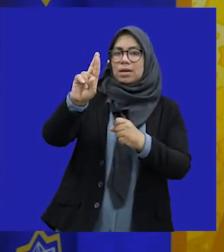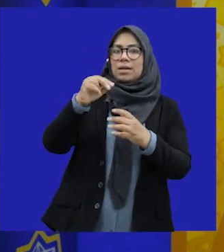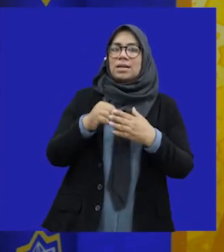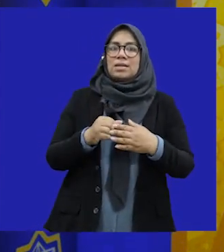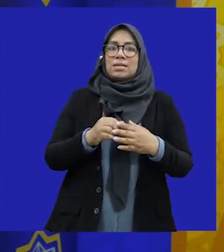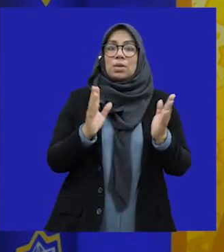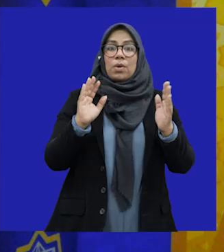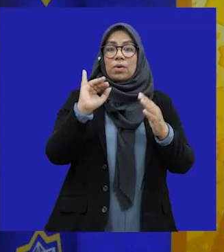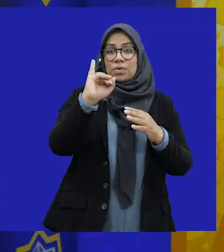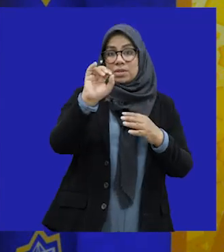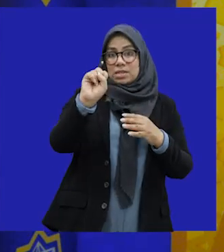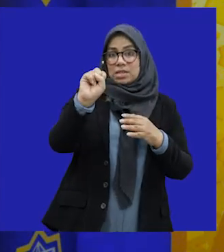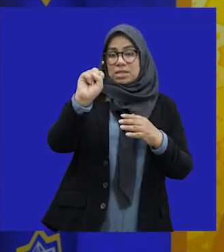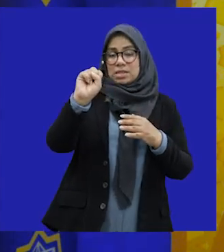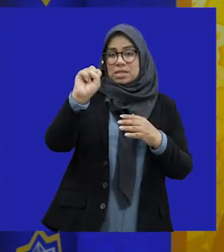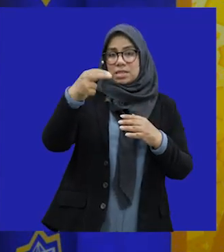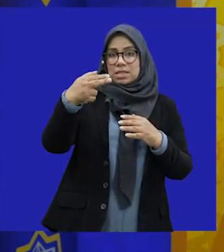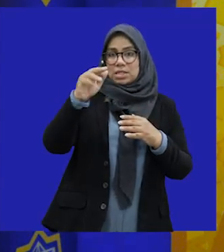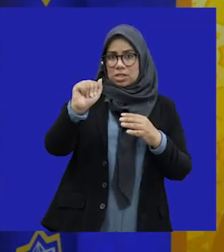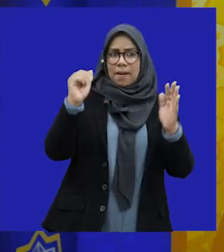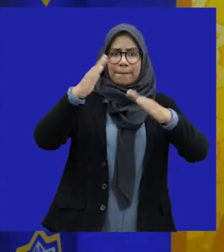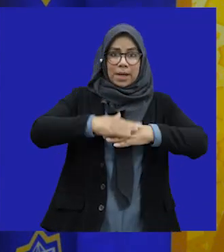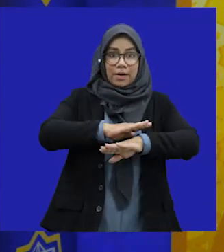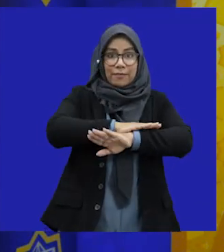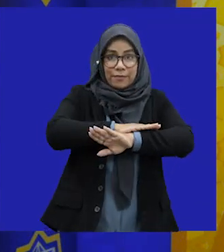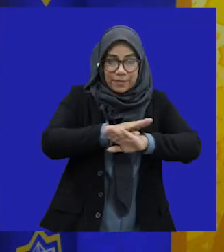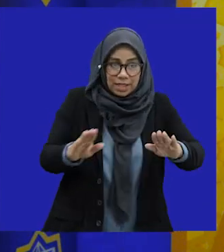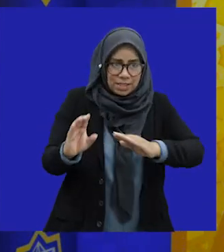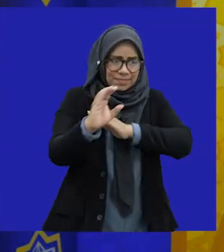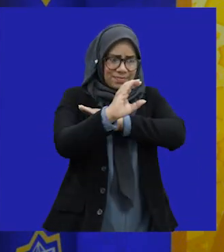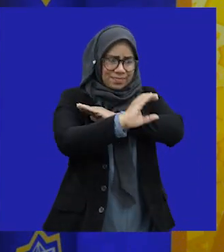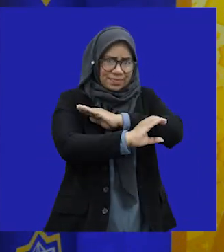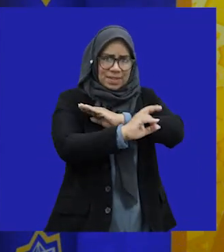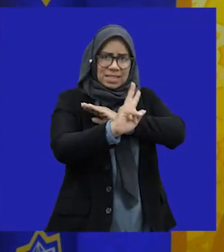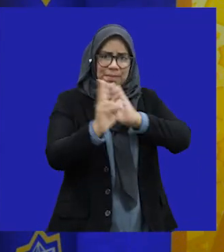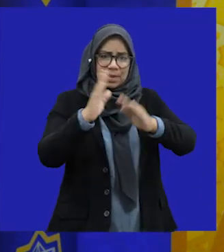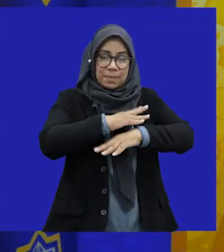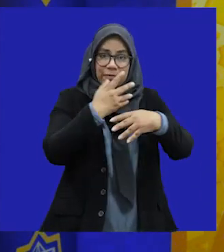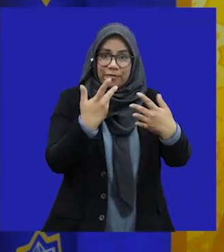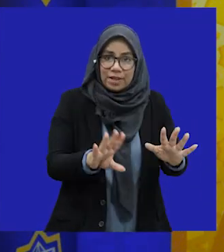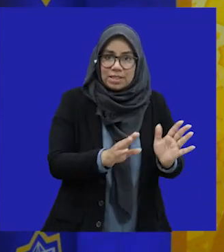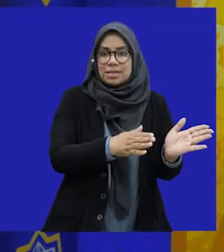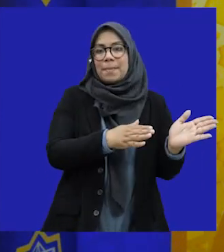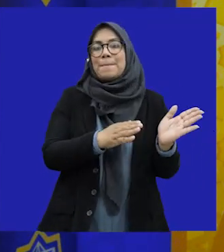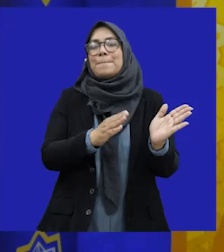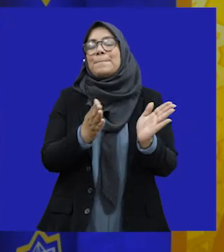ends when the time for Fajr enters.